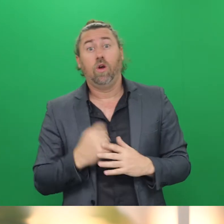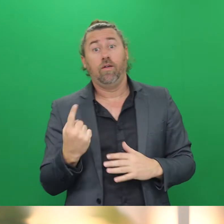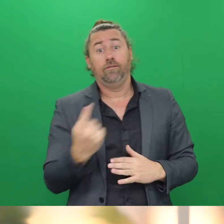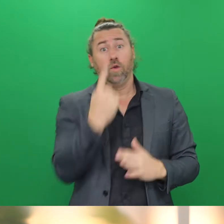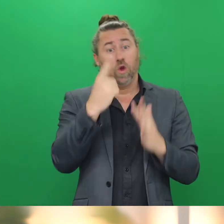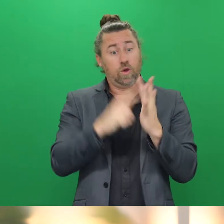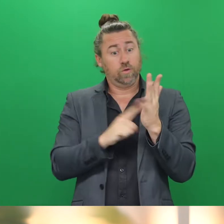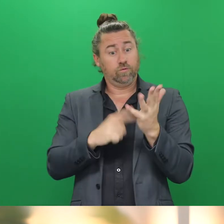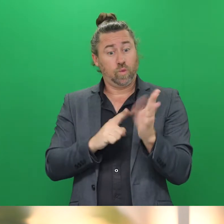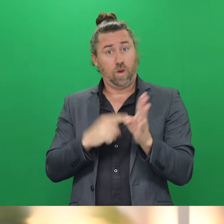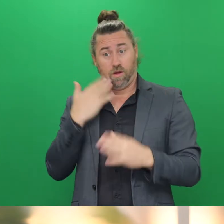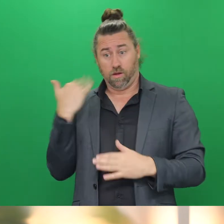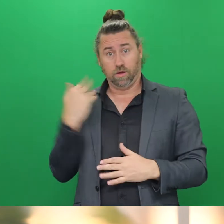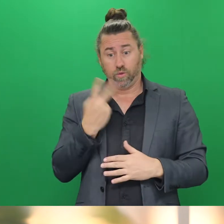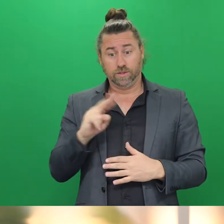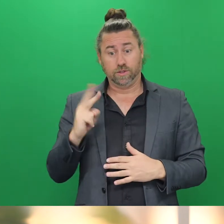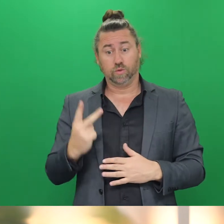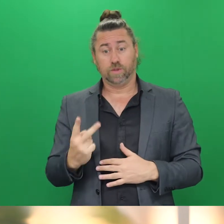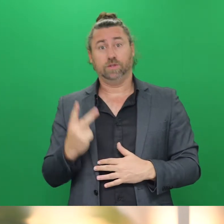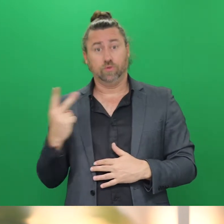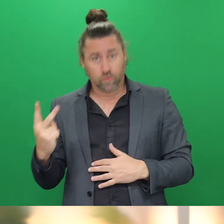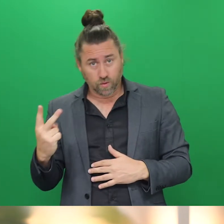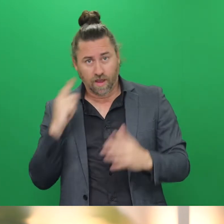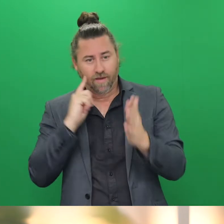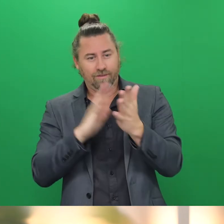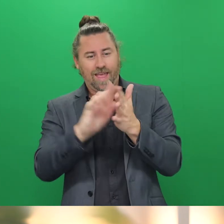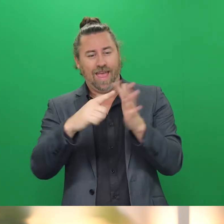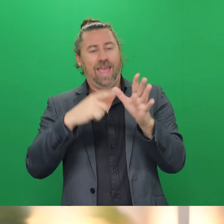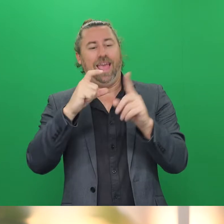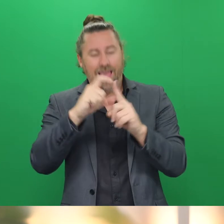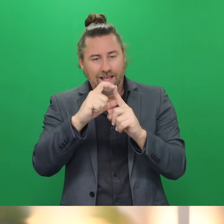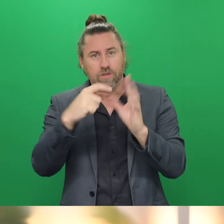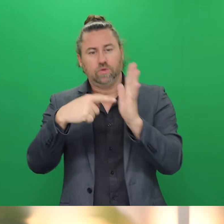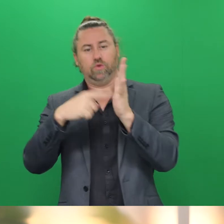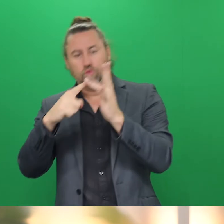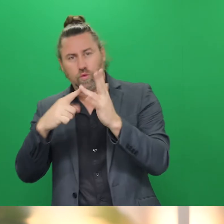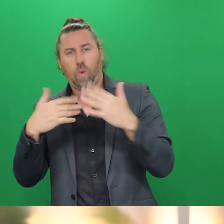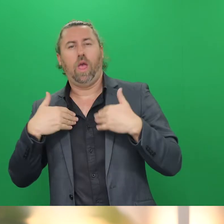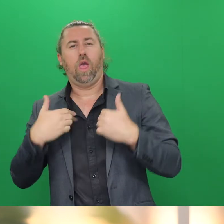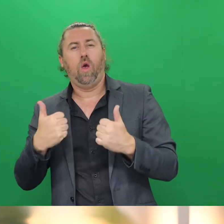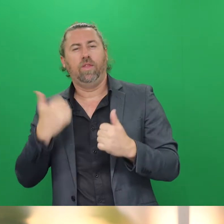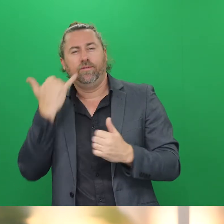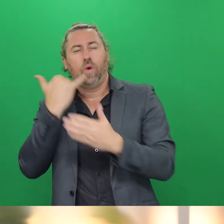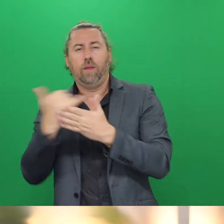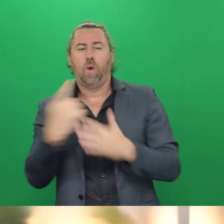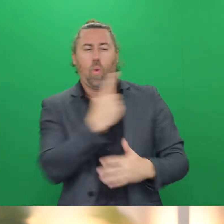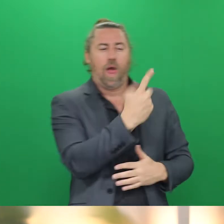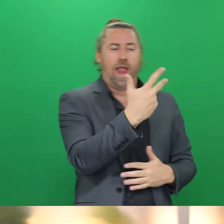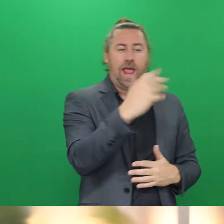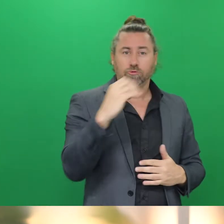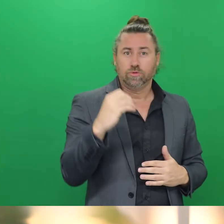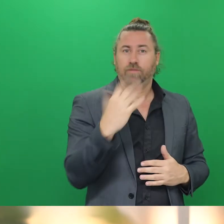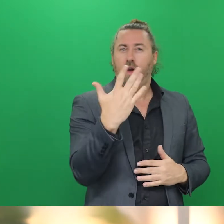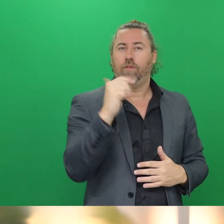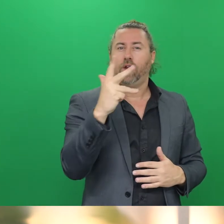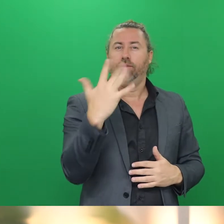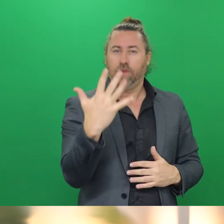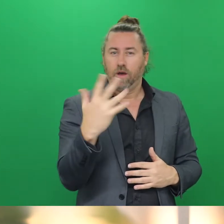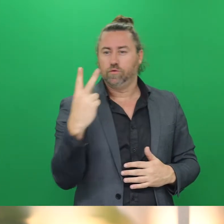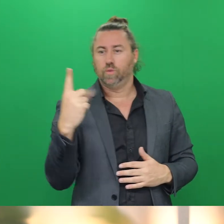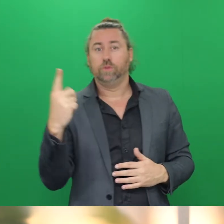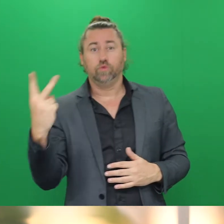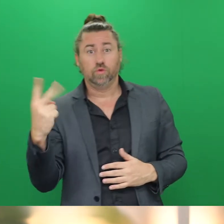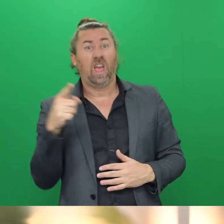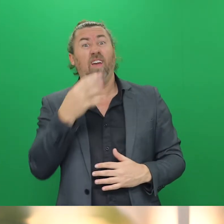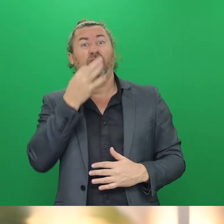all Australians are now able to access the Head to Health national phone line. That's on 1800 595 212.